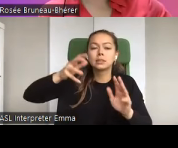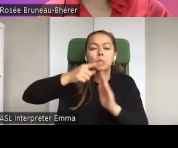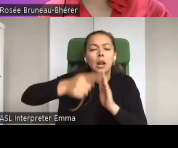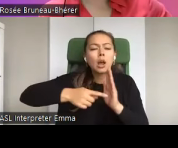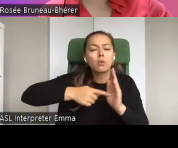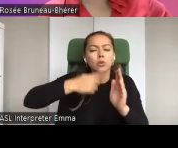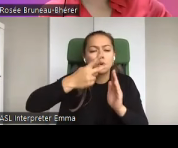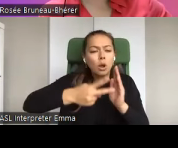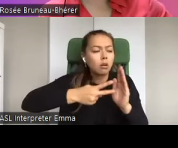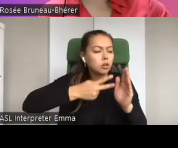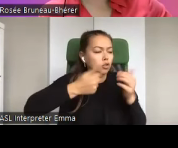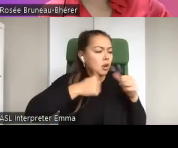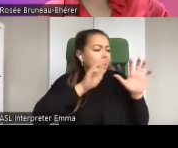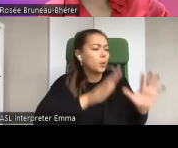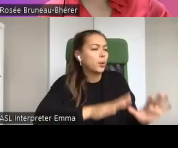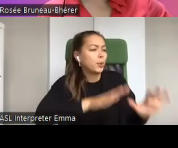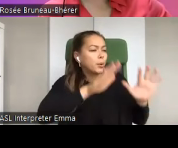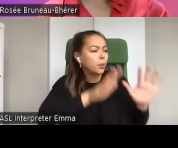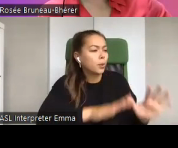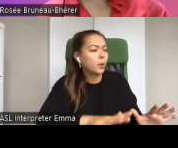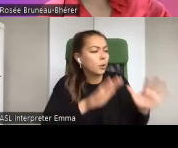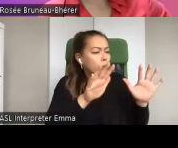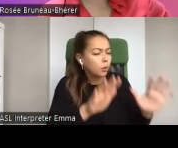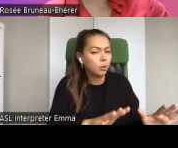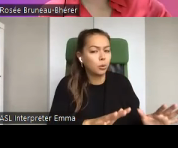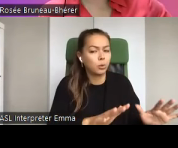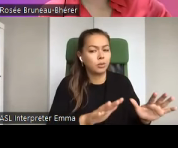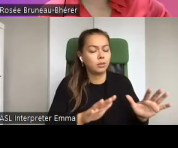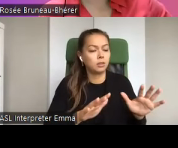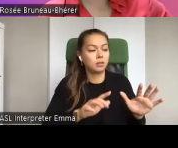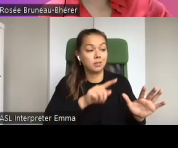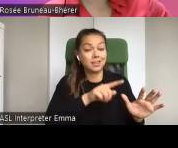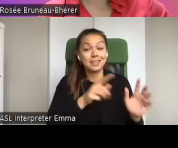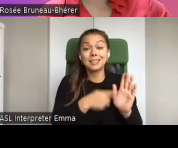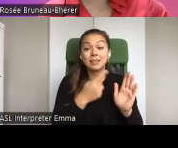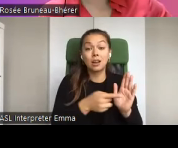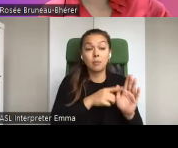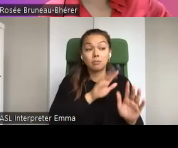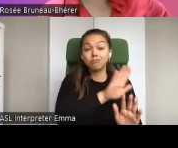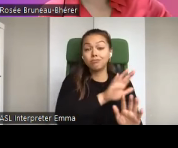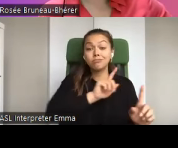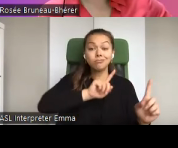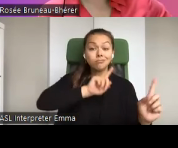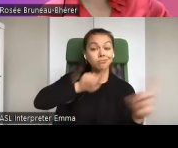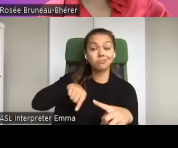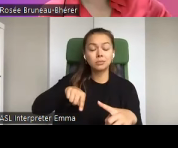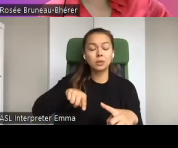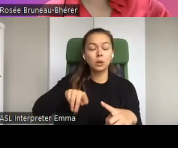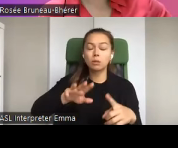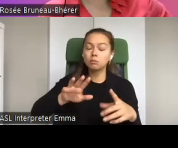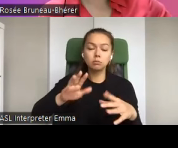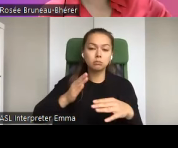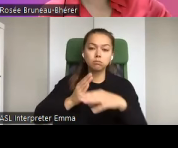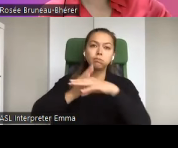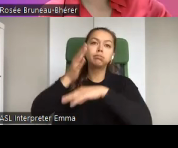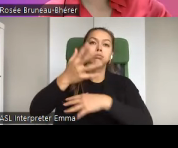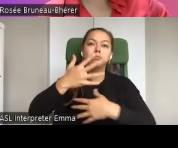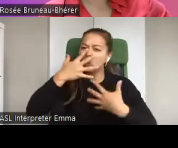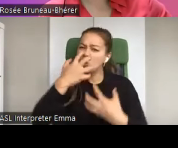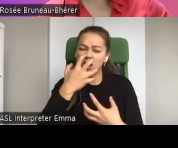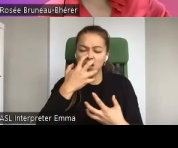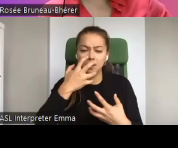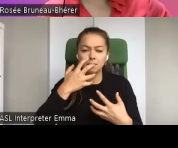see reactions that are like over the top or aggressive. So there's dysfunctional behaviors, but we have to tend to them